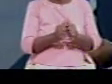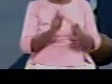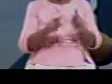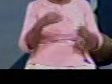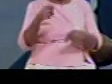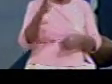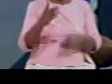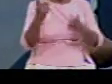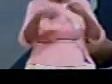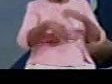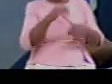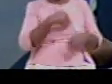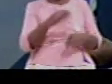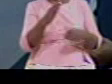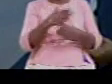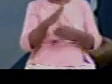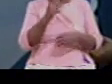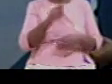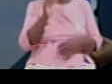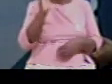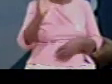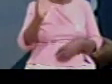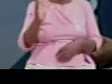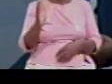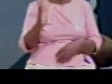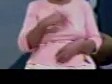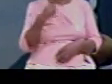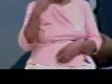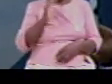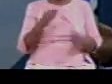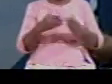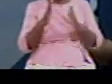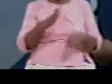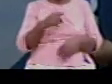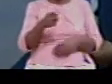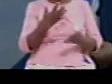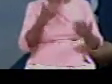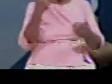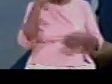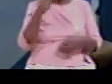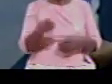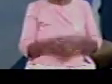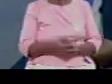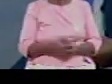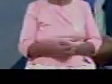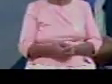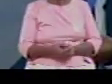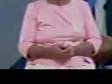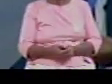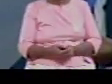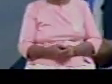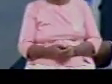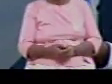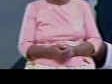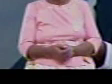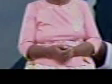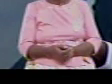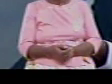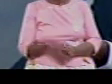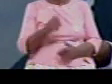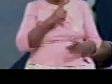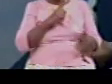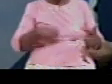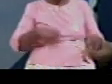your testimony. And see our leader. They are waiting for you. The Lord will visit you